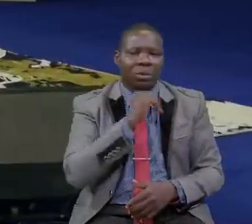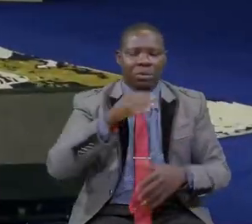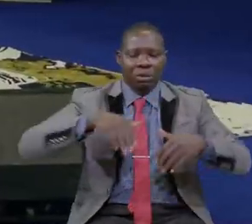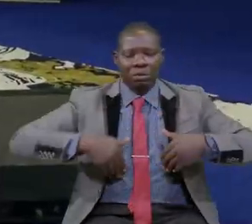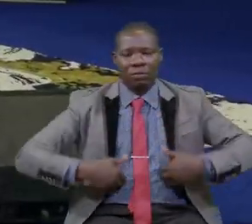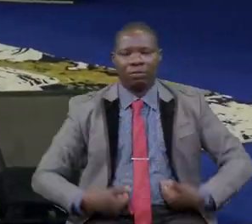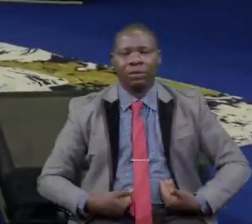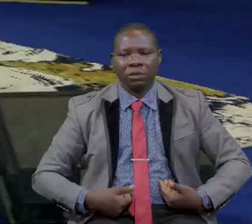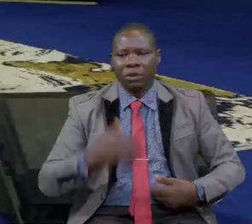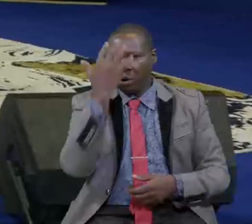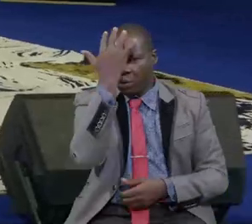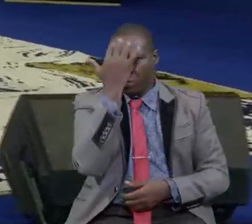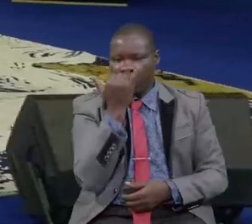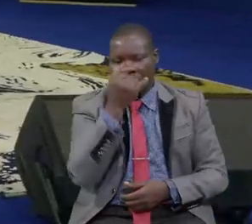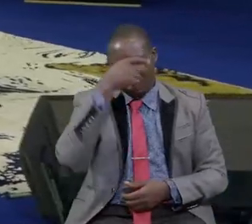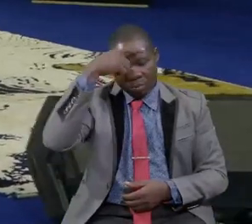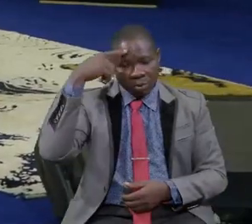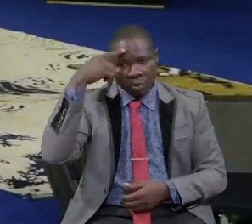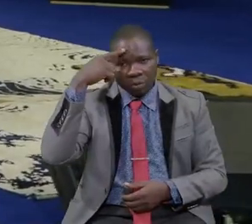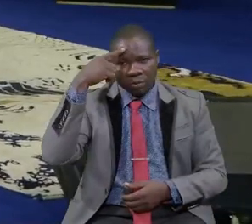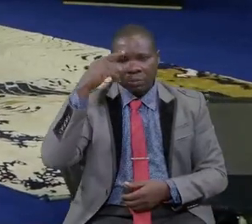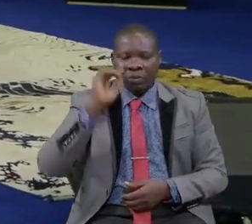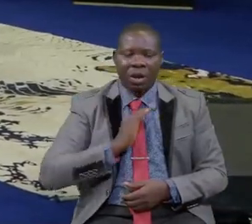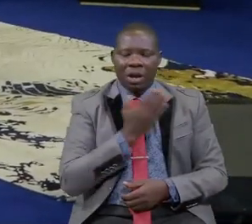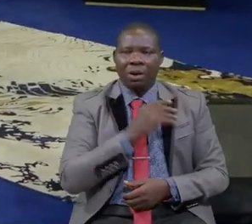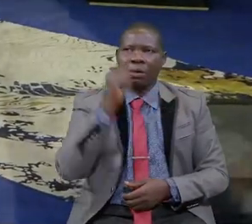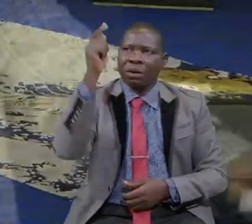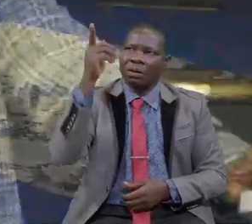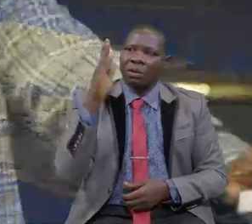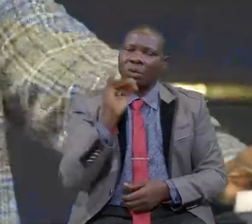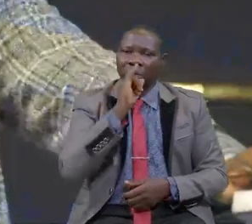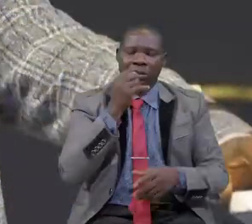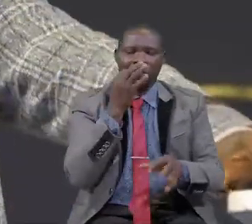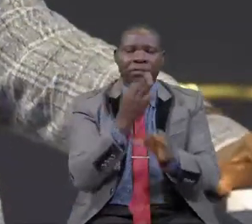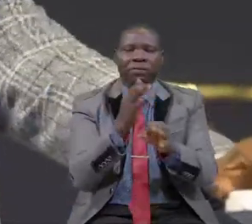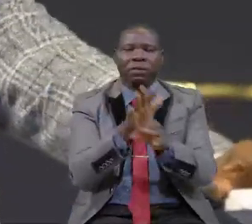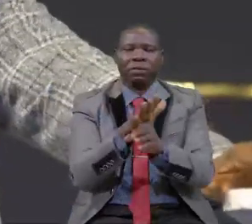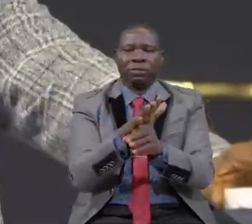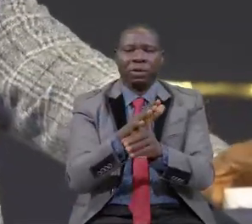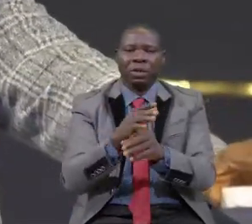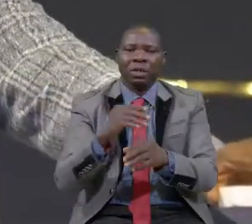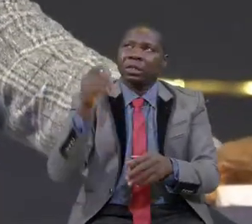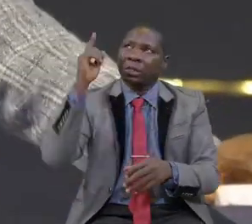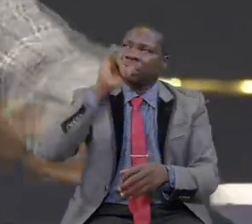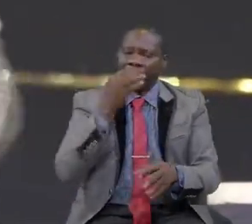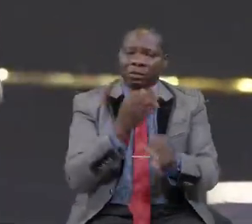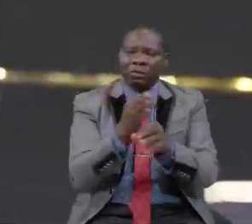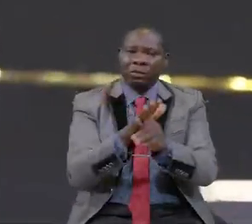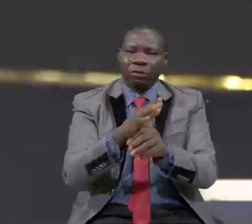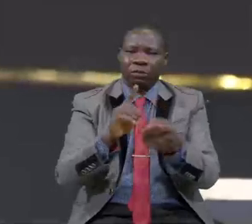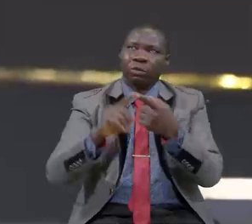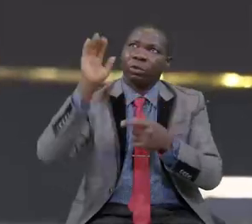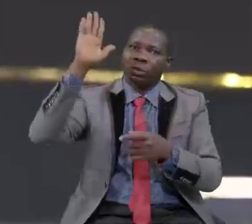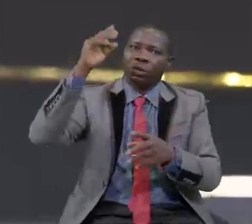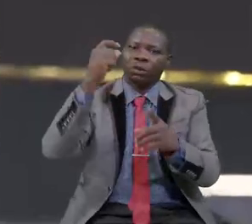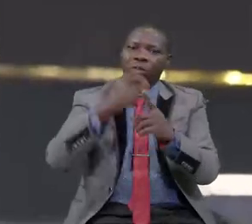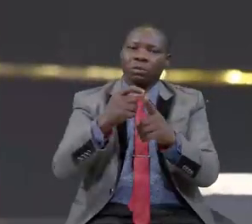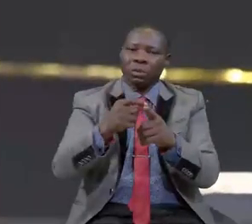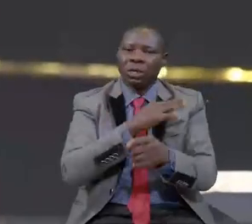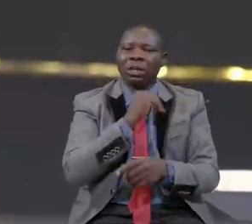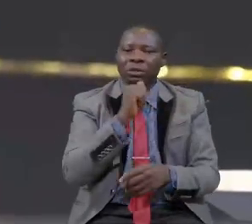Why? Because our God is faithful. He's faithful to his word. And not only that,